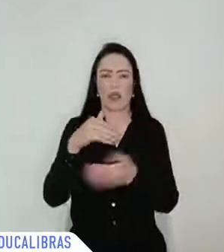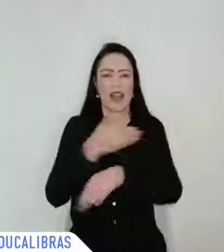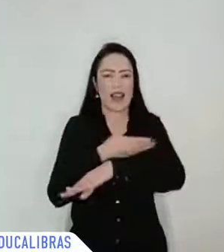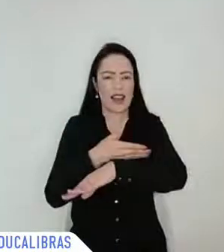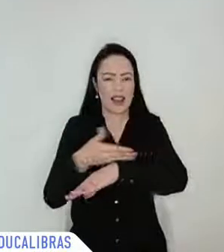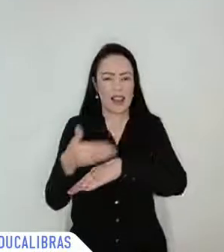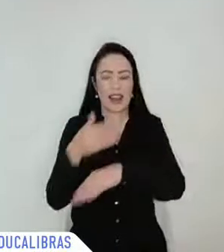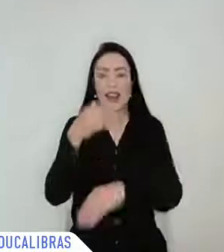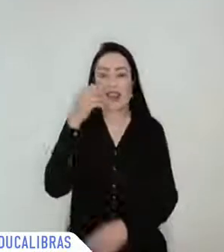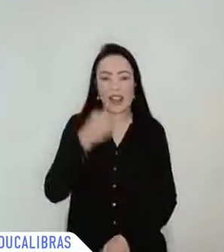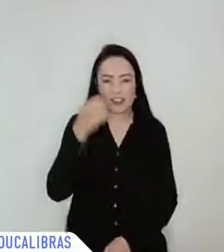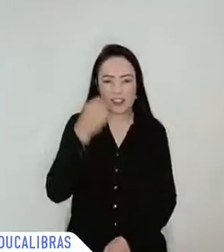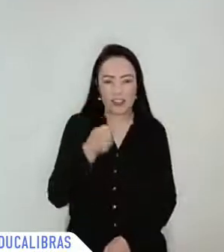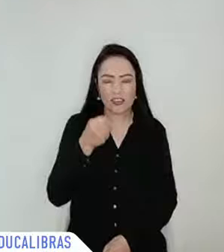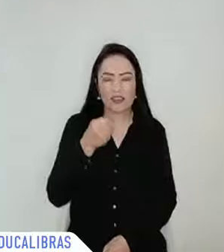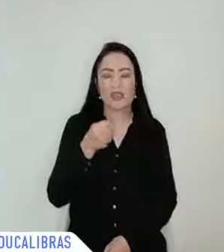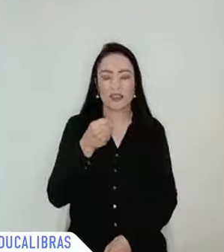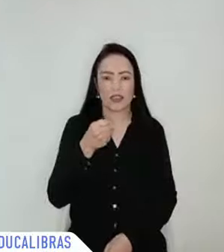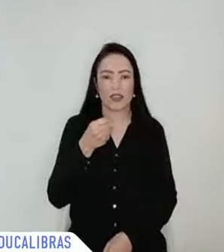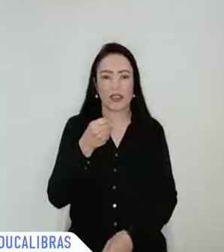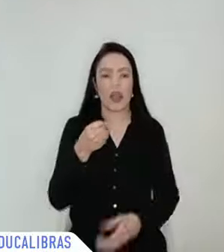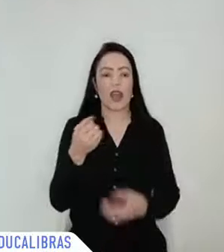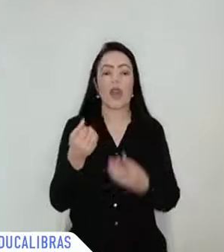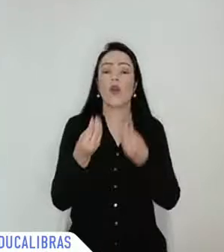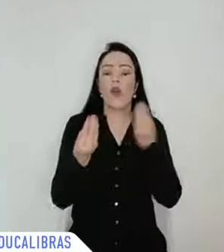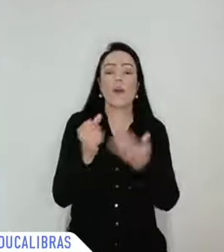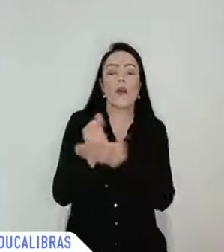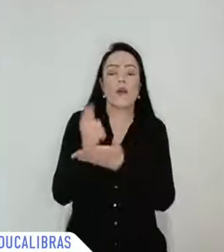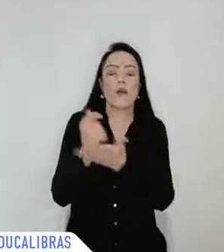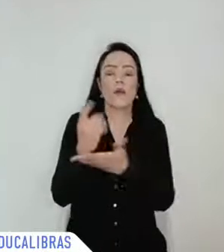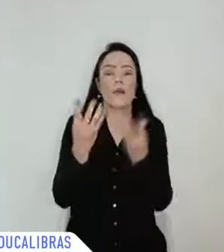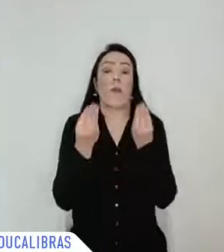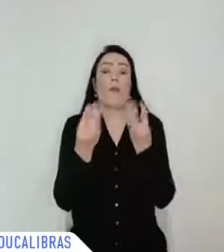He accused the press of